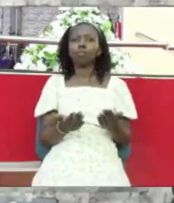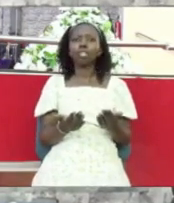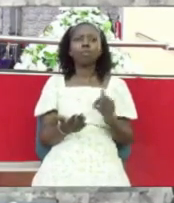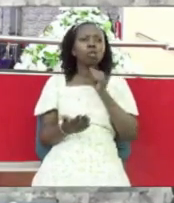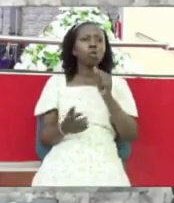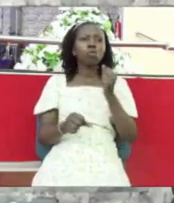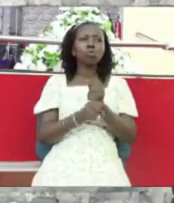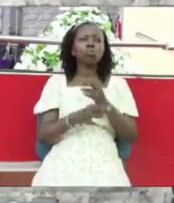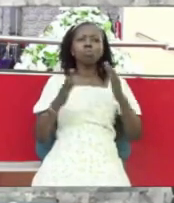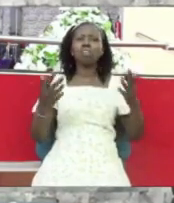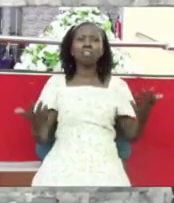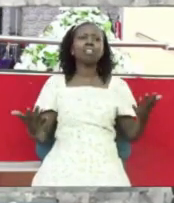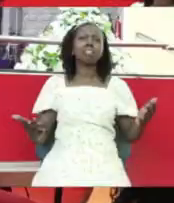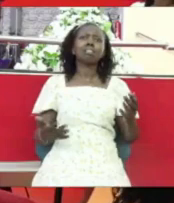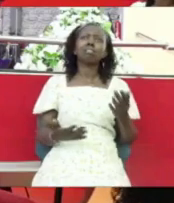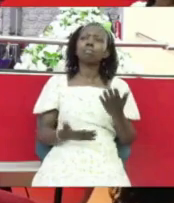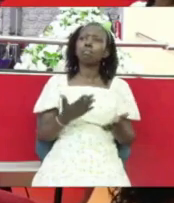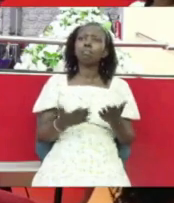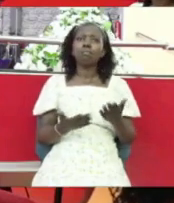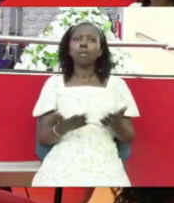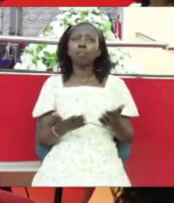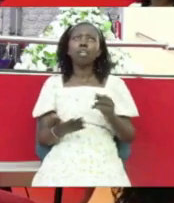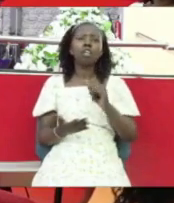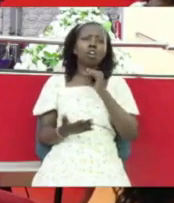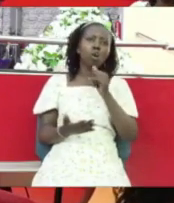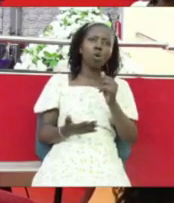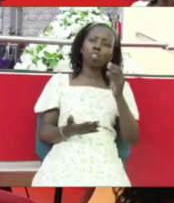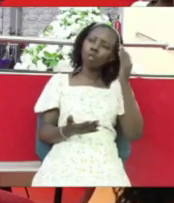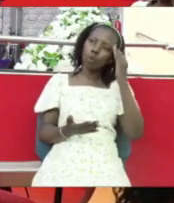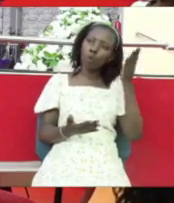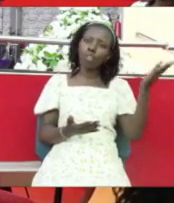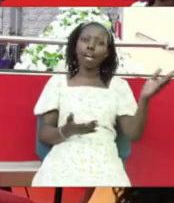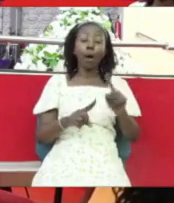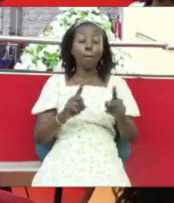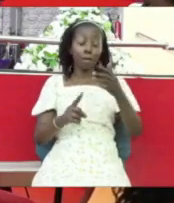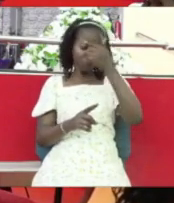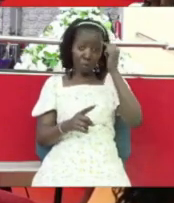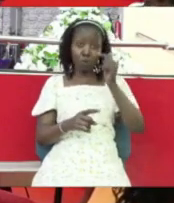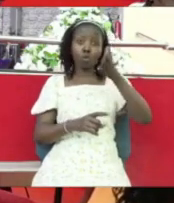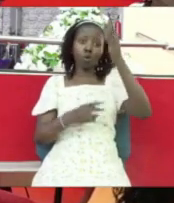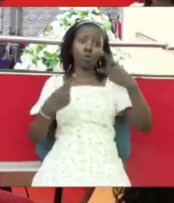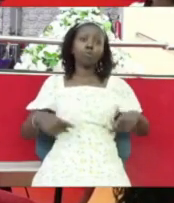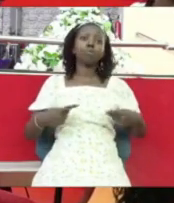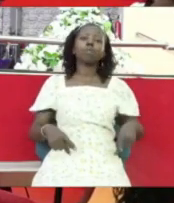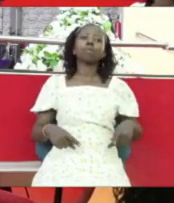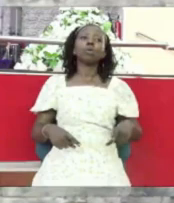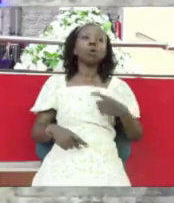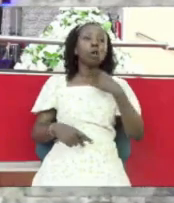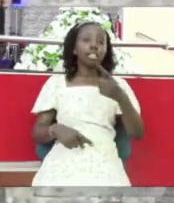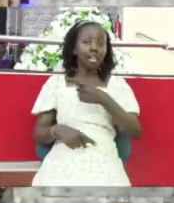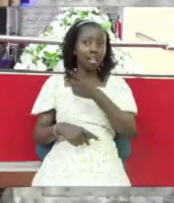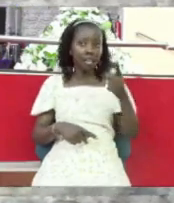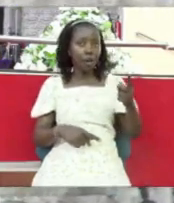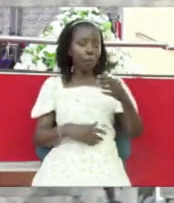They might not be known out there. But just because they are God's people, tell them that you honor